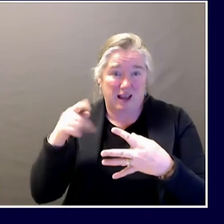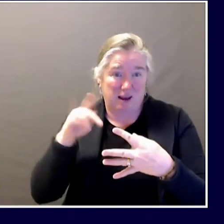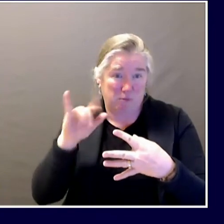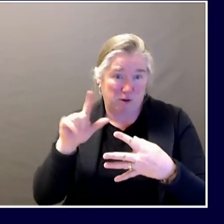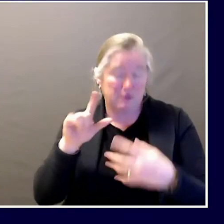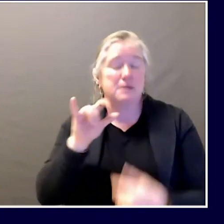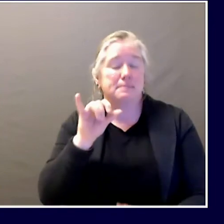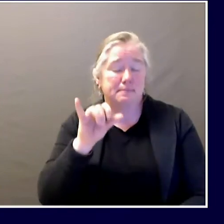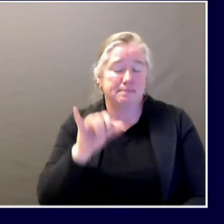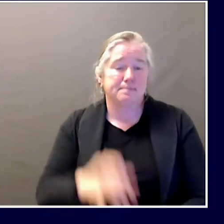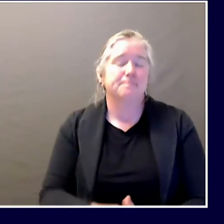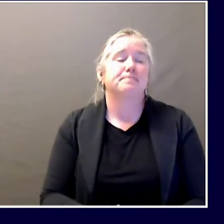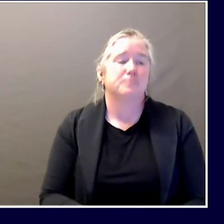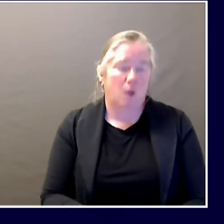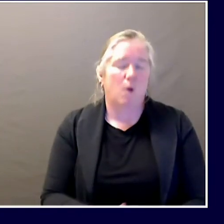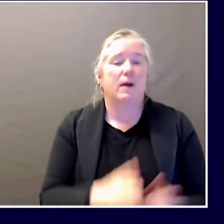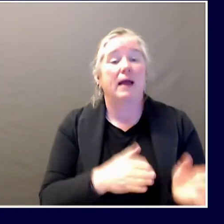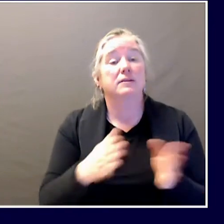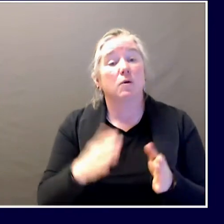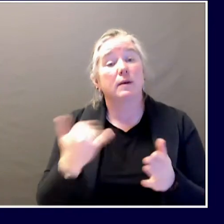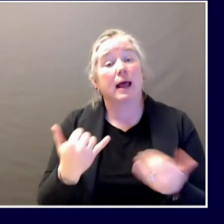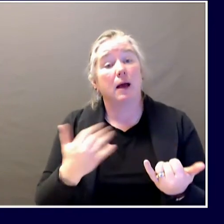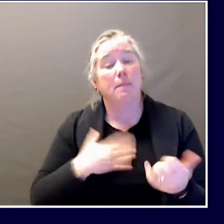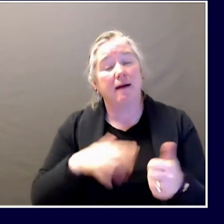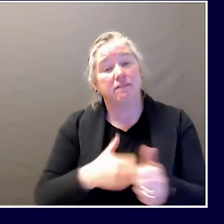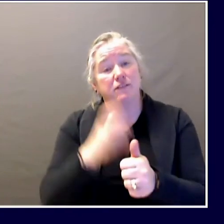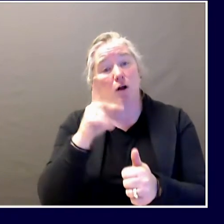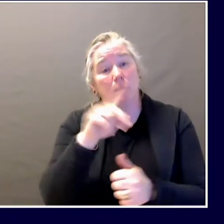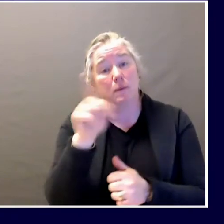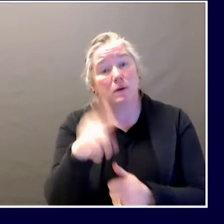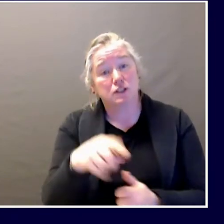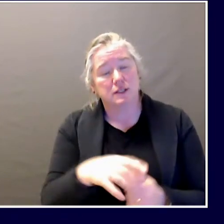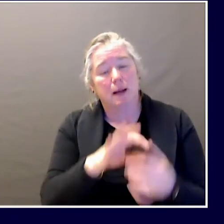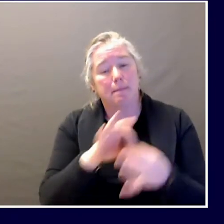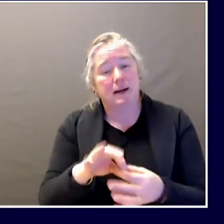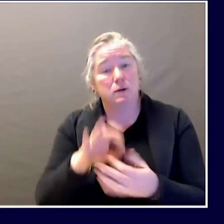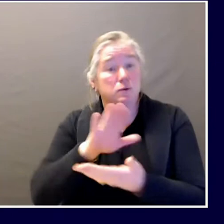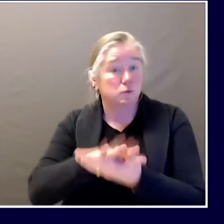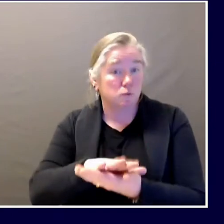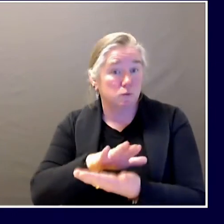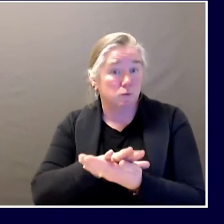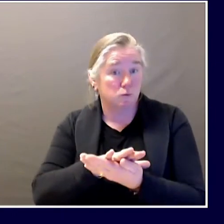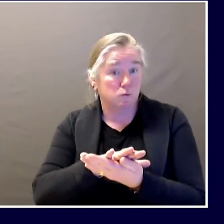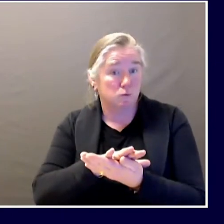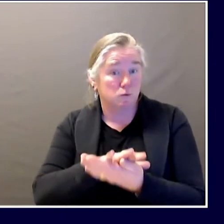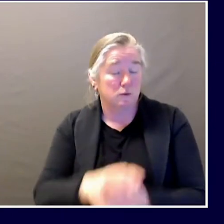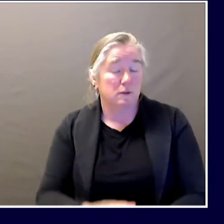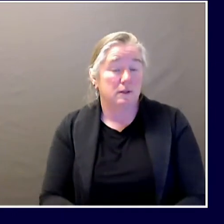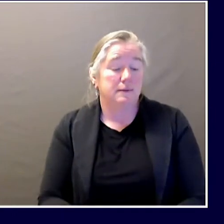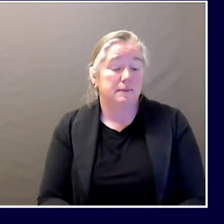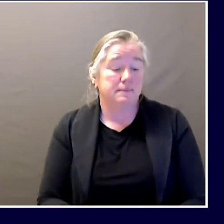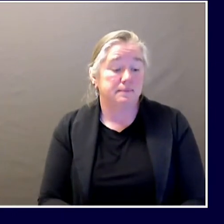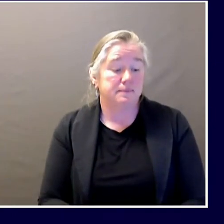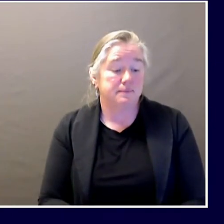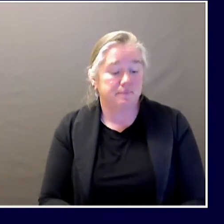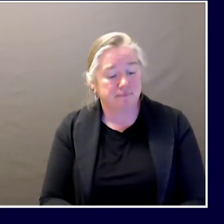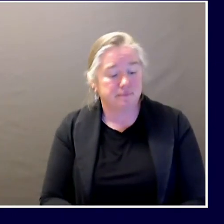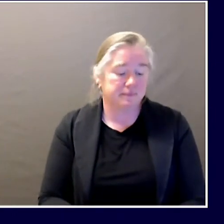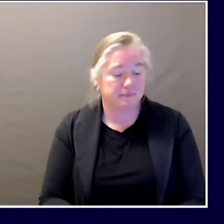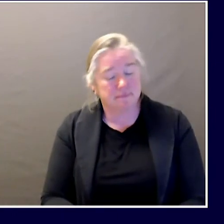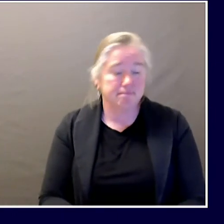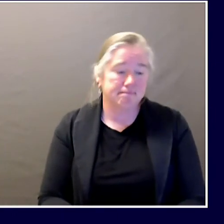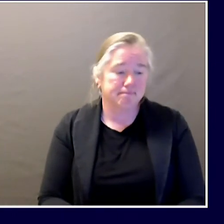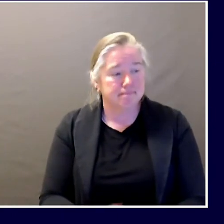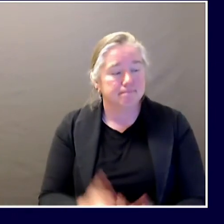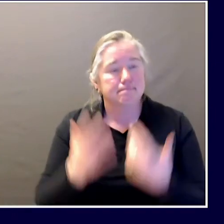my follow-up question is just about schools, and I'm wondering with teachers